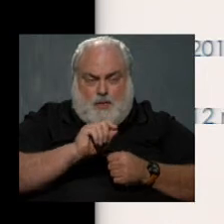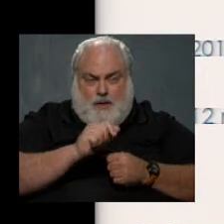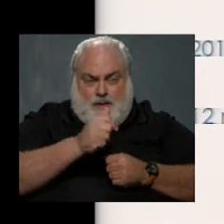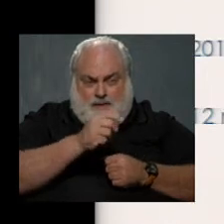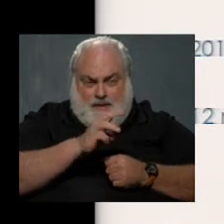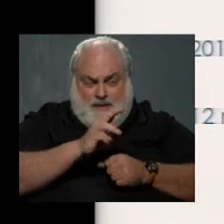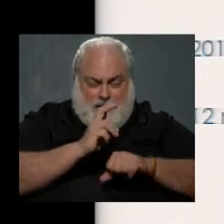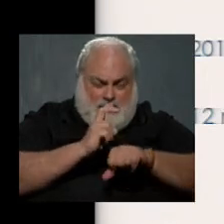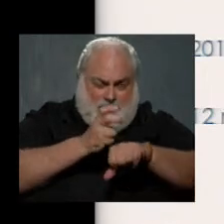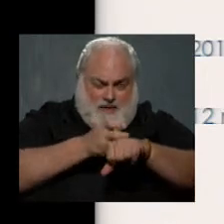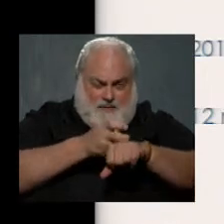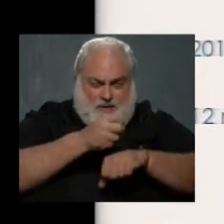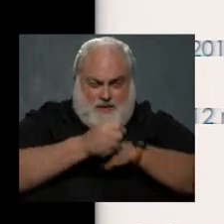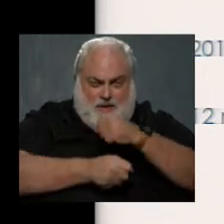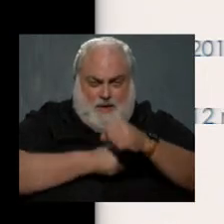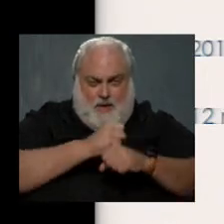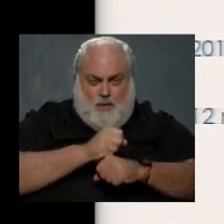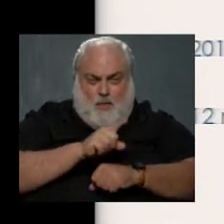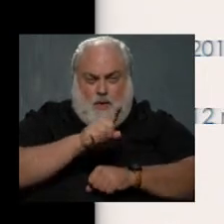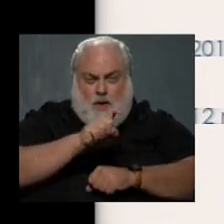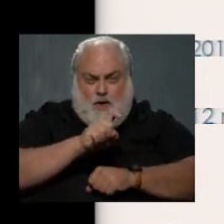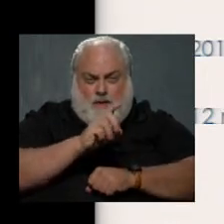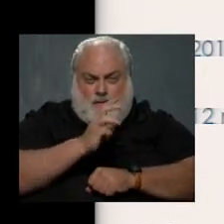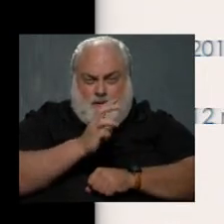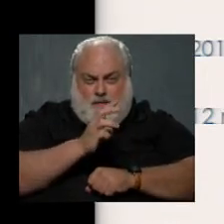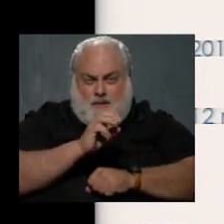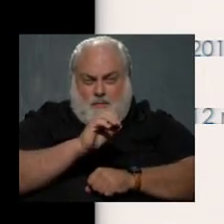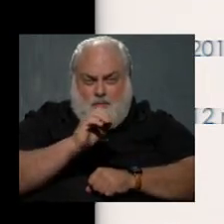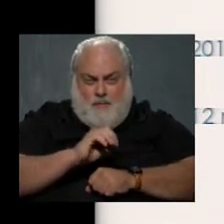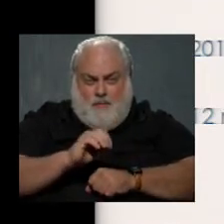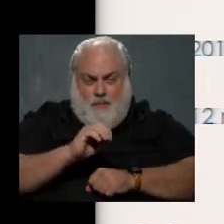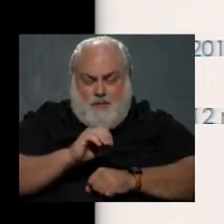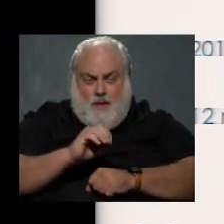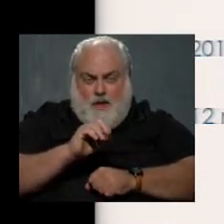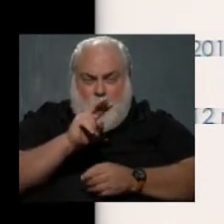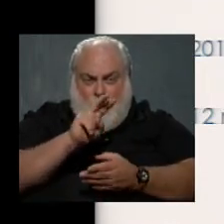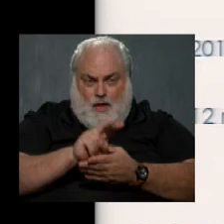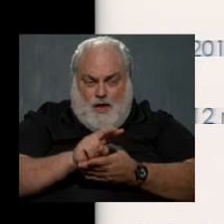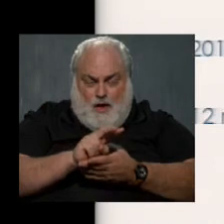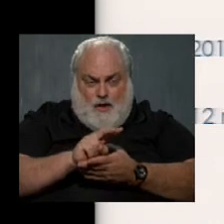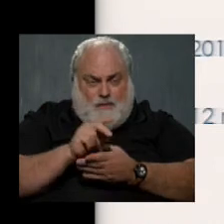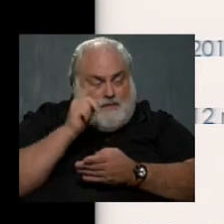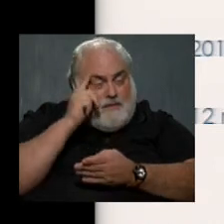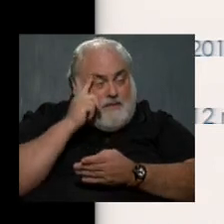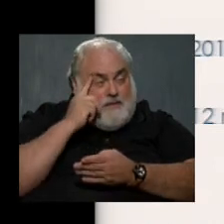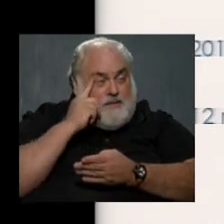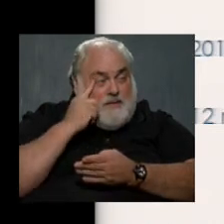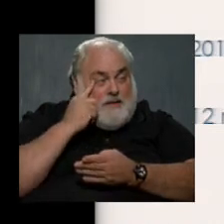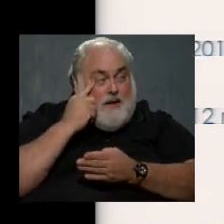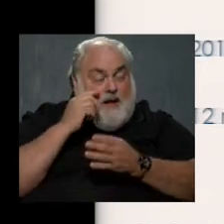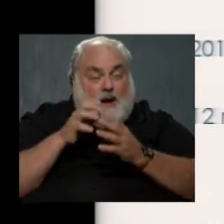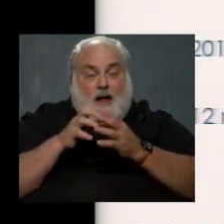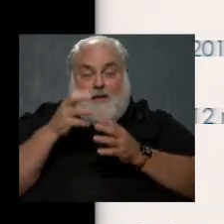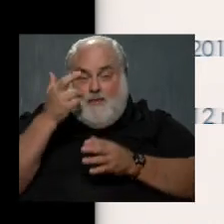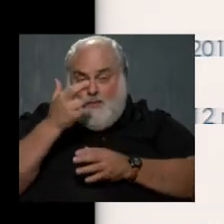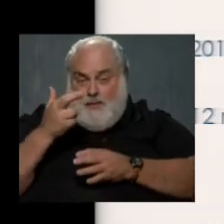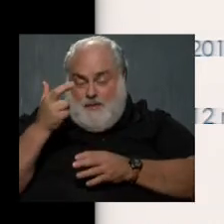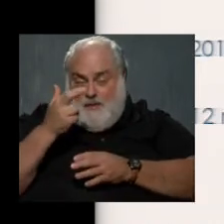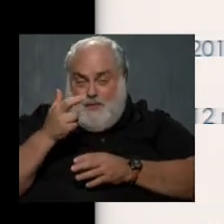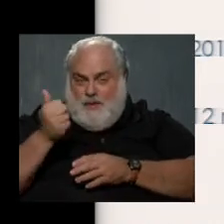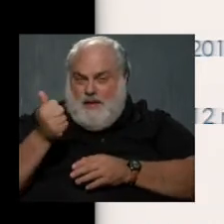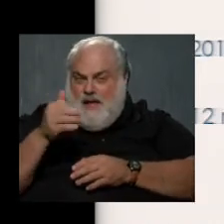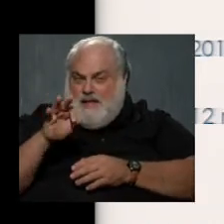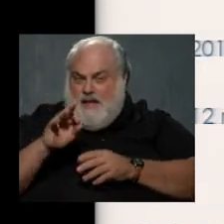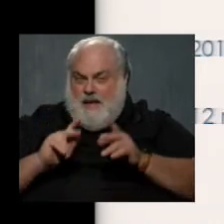year for us in which we had 106.3% loss ratio. And what drove a lot of that was 19